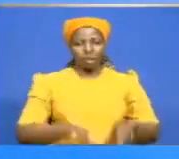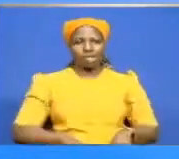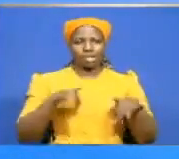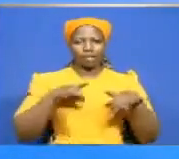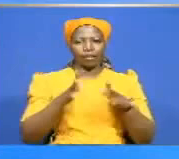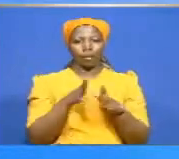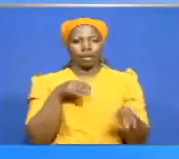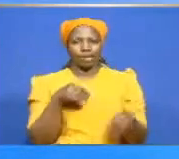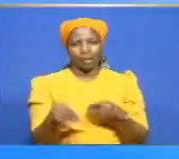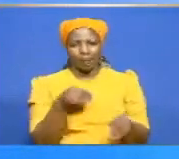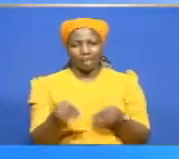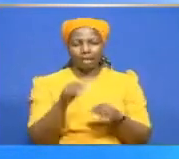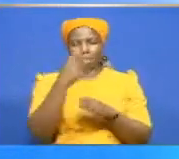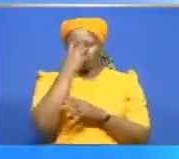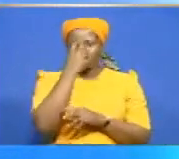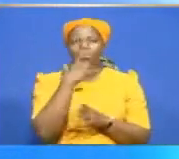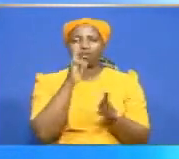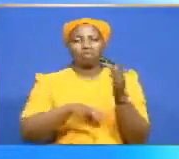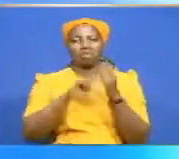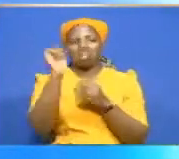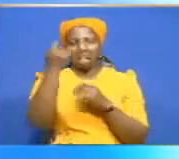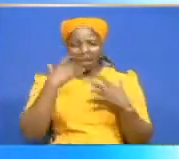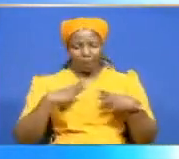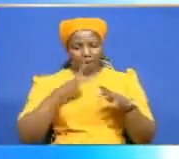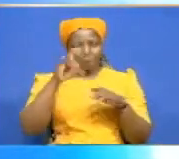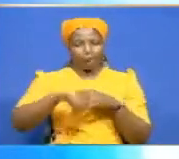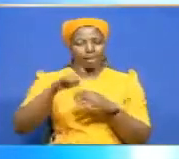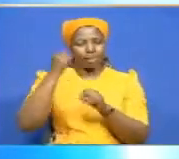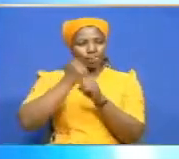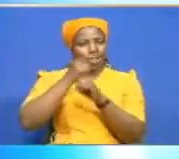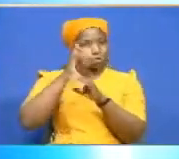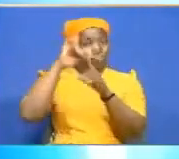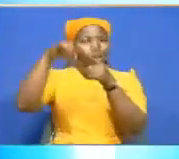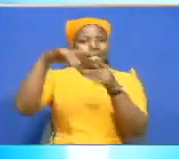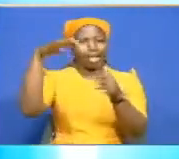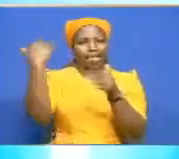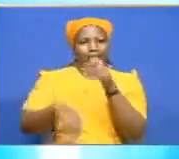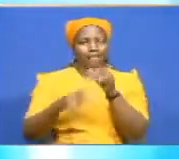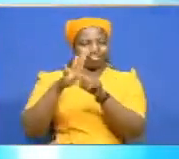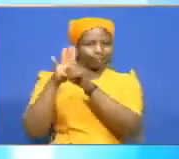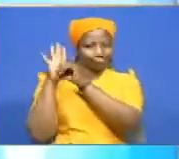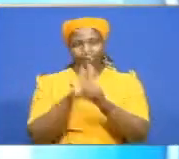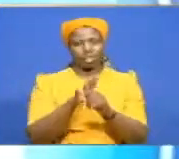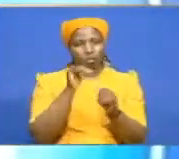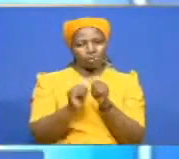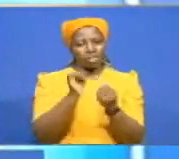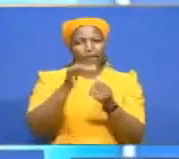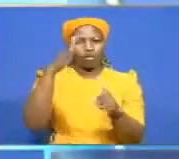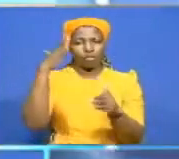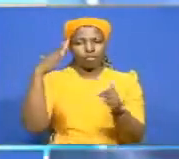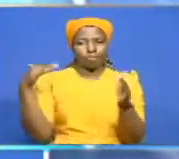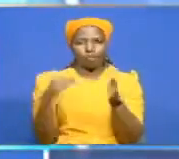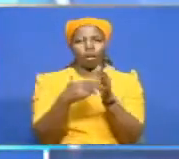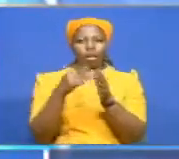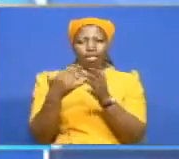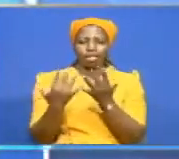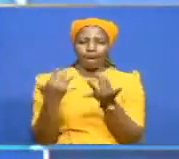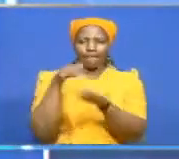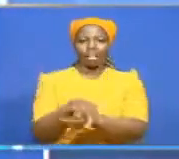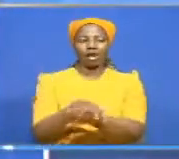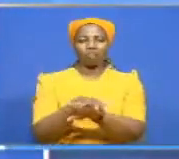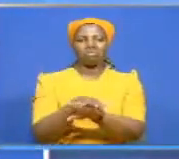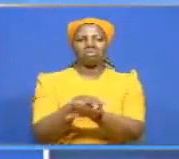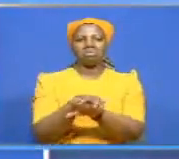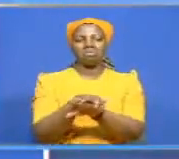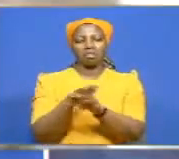Ruto said Kenyans must work towards ending the stigma that has curtailed the integration of the vulnerable groups into